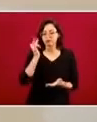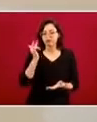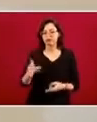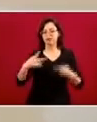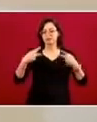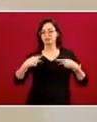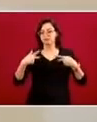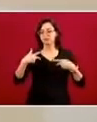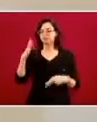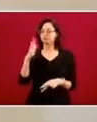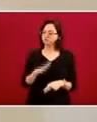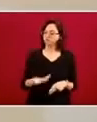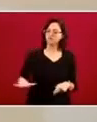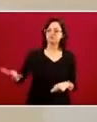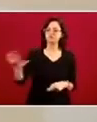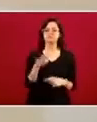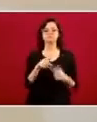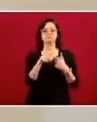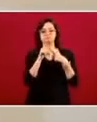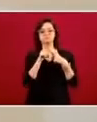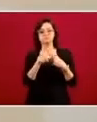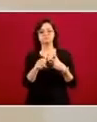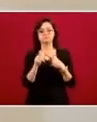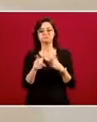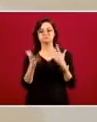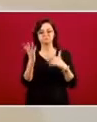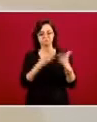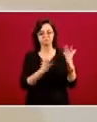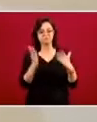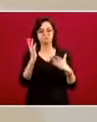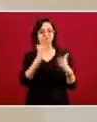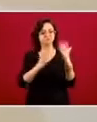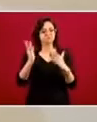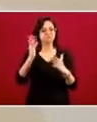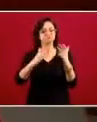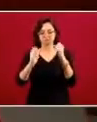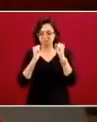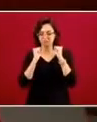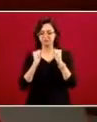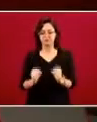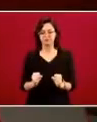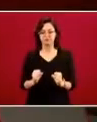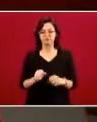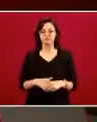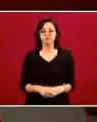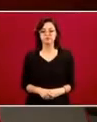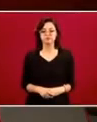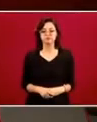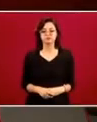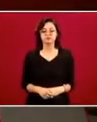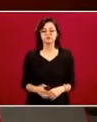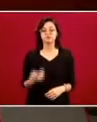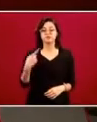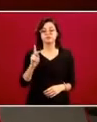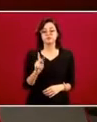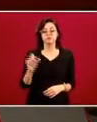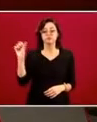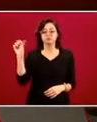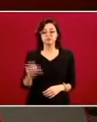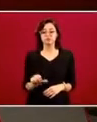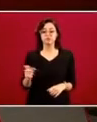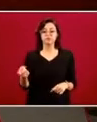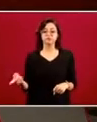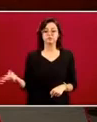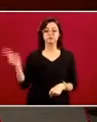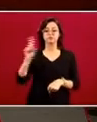confidence that thanks to our people, our Mexican people, we will continue to move forward. Today is also a